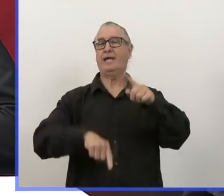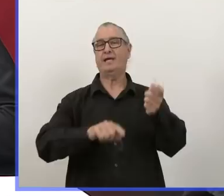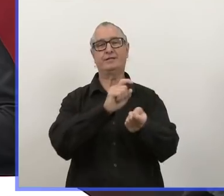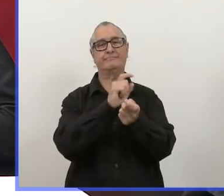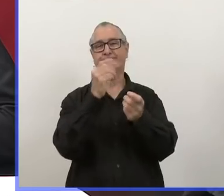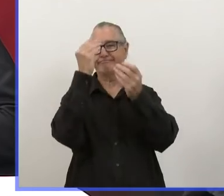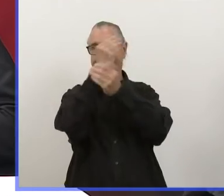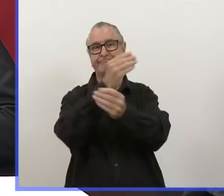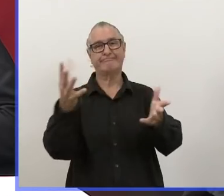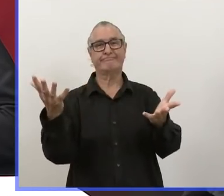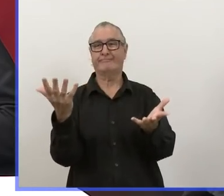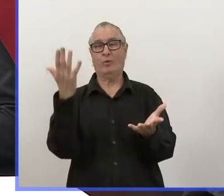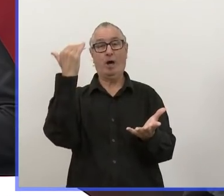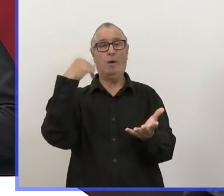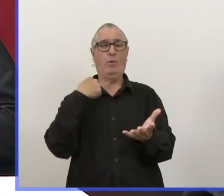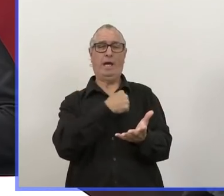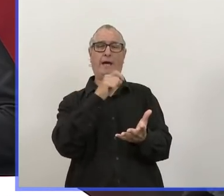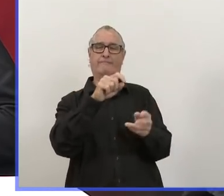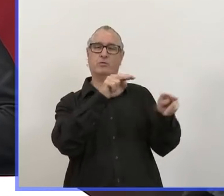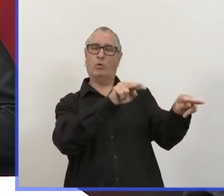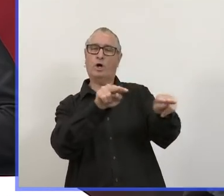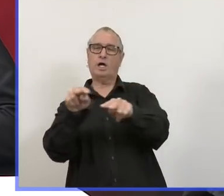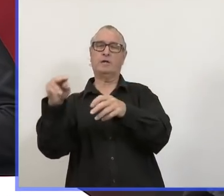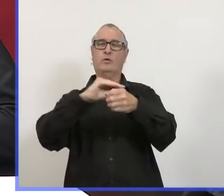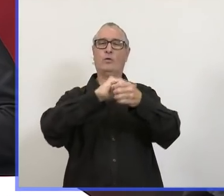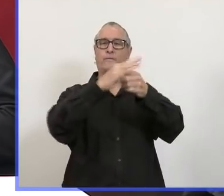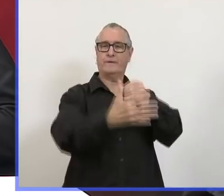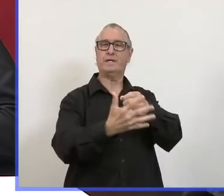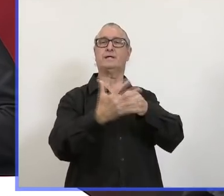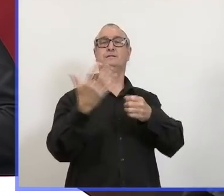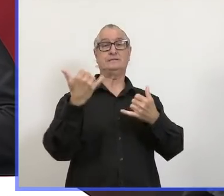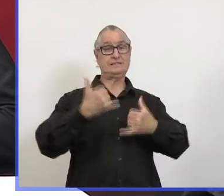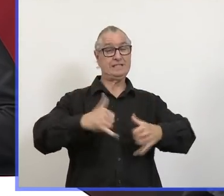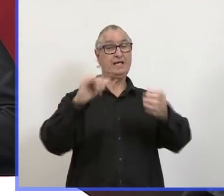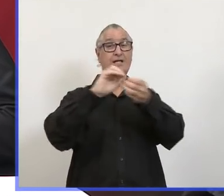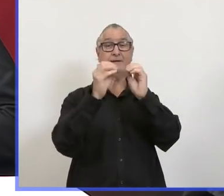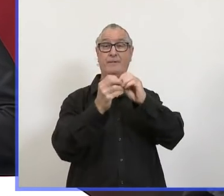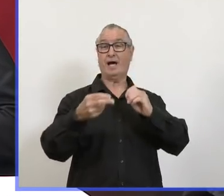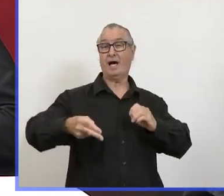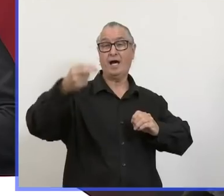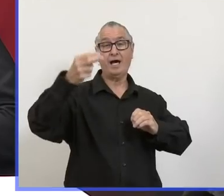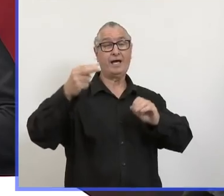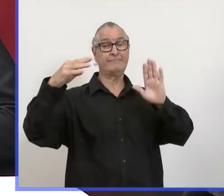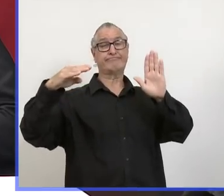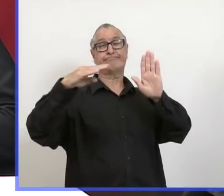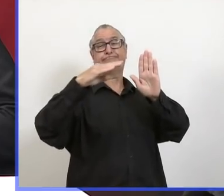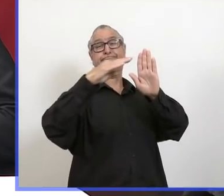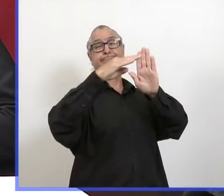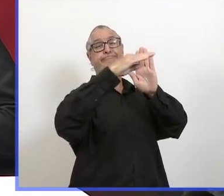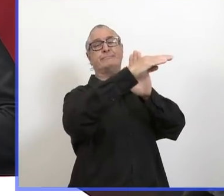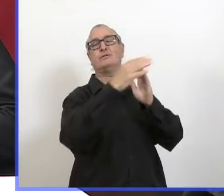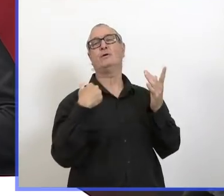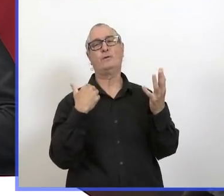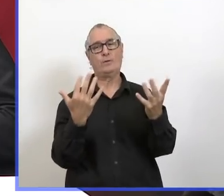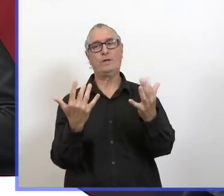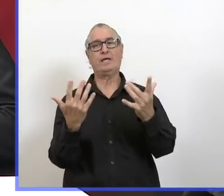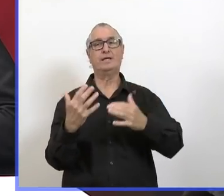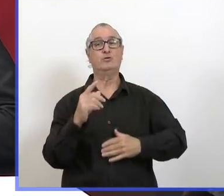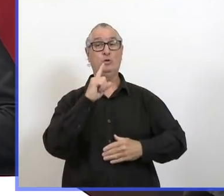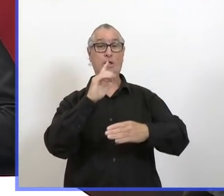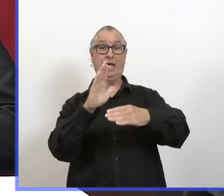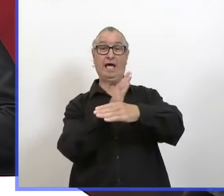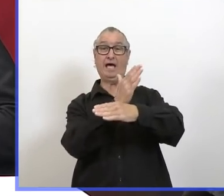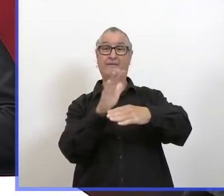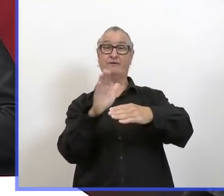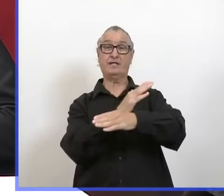down. Our trailing average for 7 days is still close to 300. So, you know, we're going to have to wait on providing more